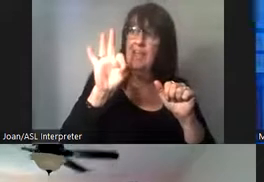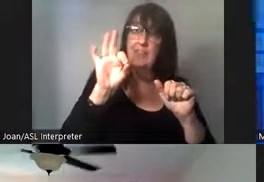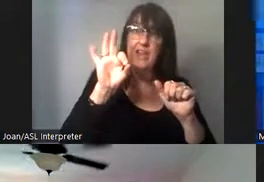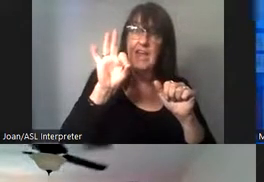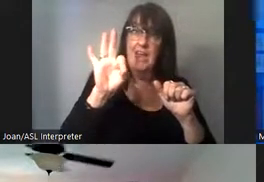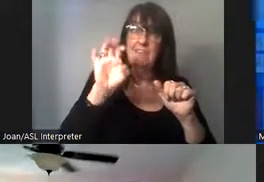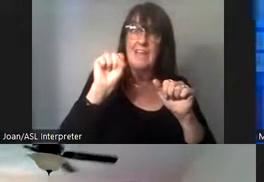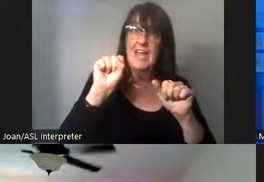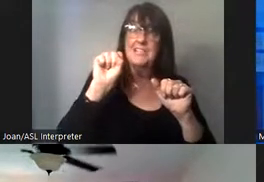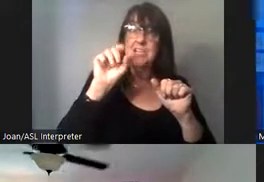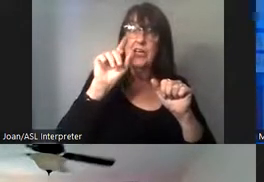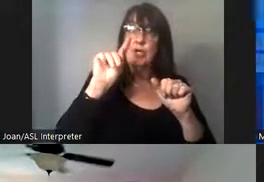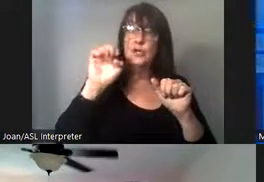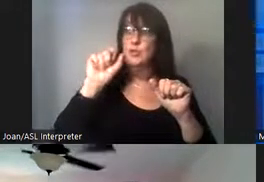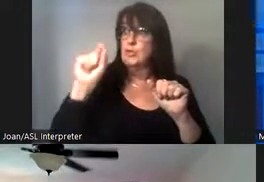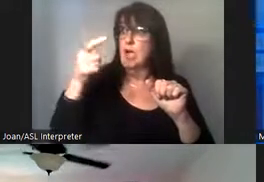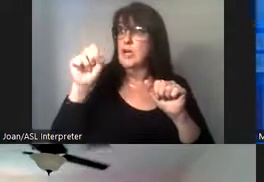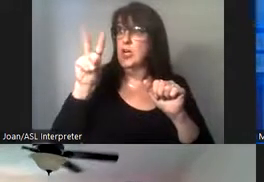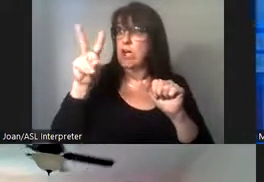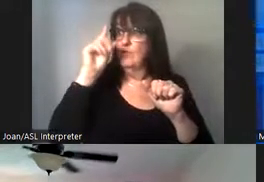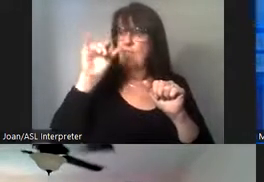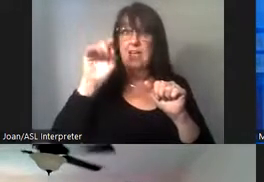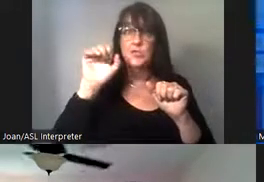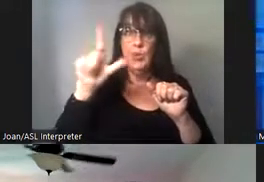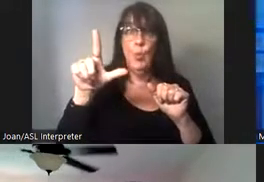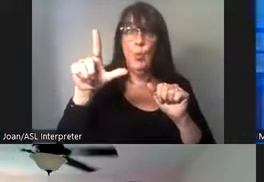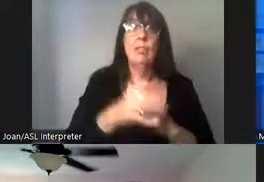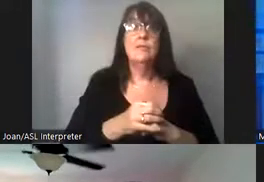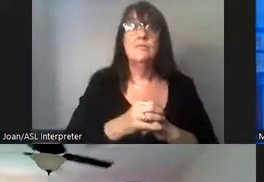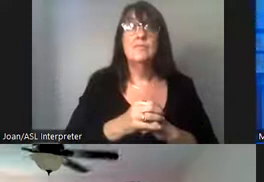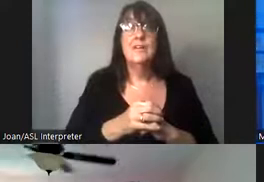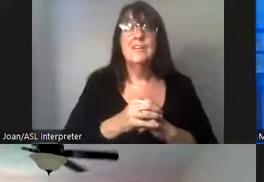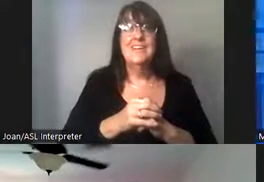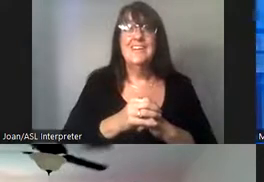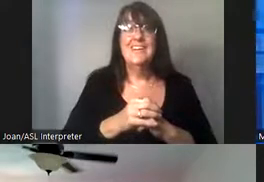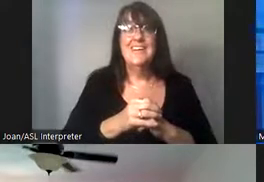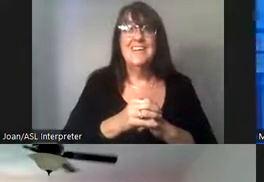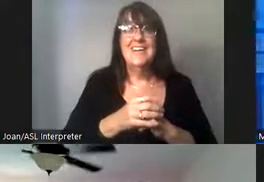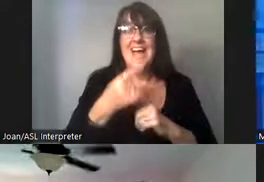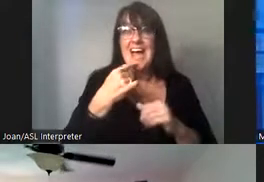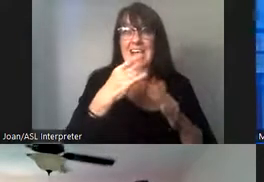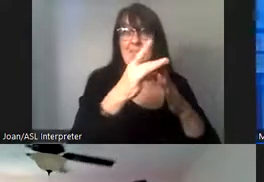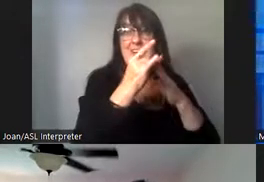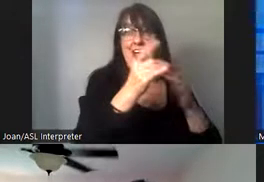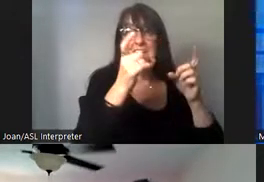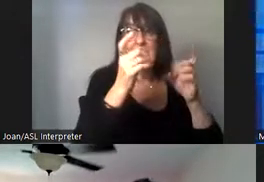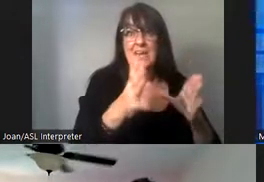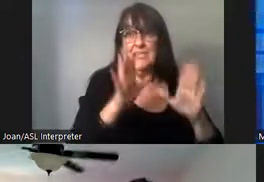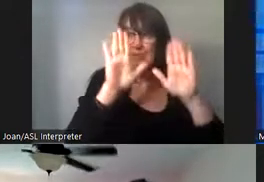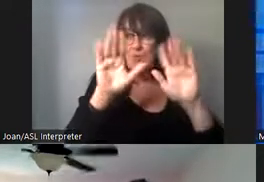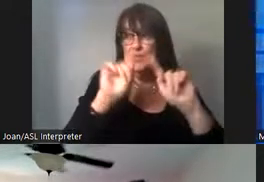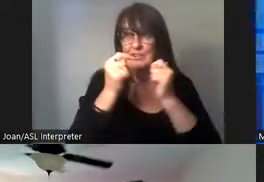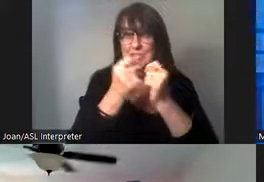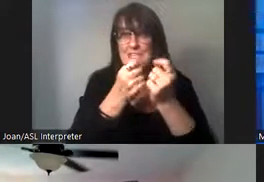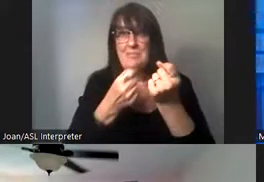SFTool.gov is the address for that tool, and it is what I do with most of my time, is I'm the guy who manages the awesome team behind